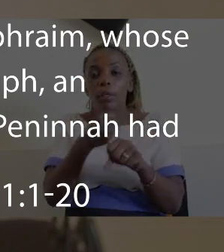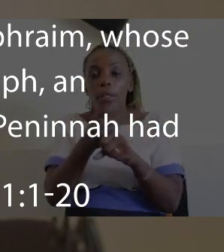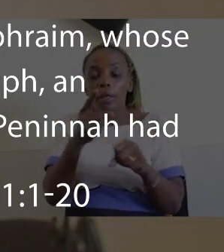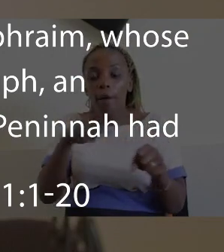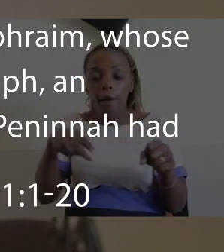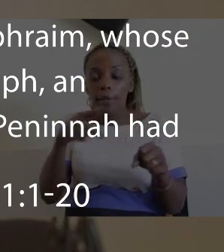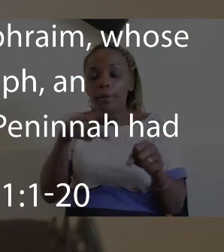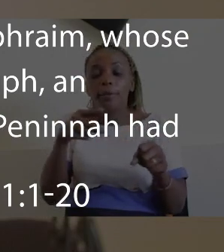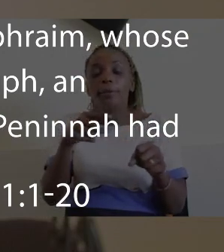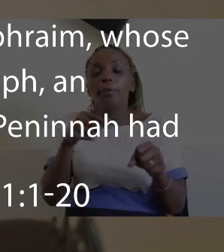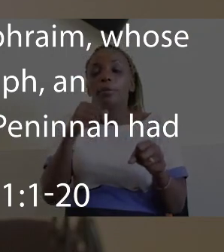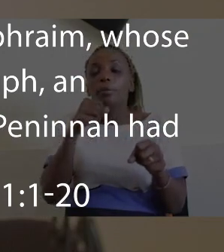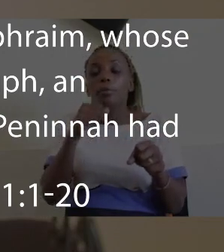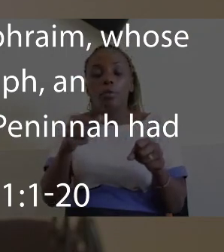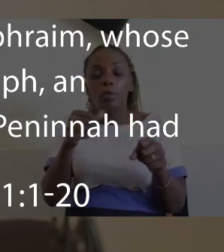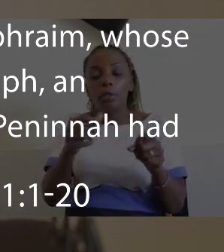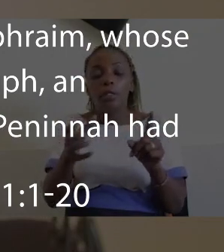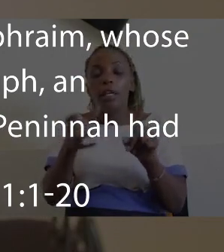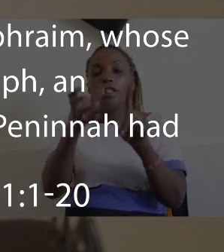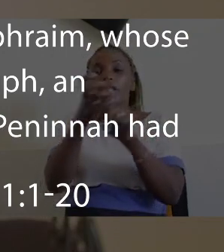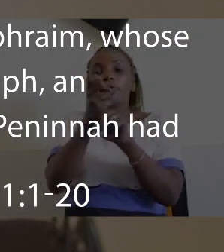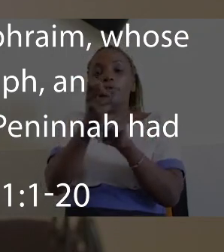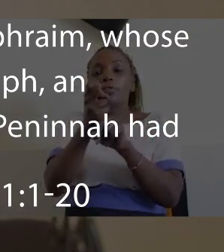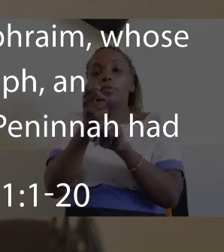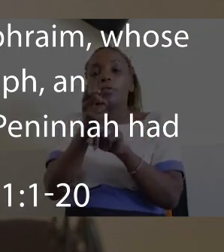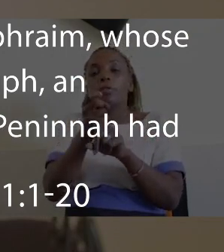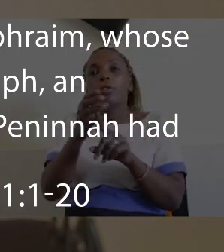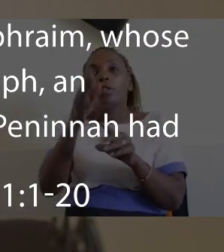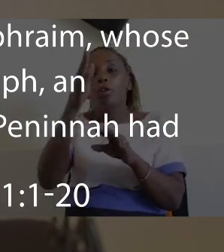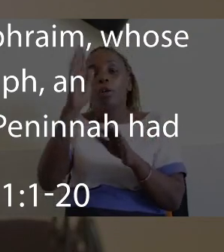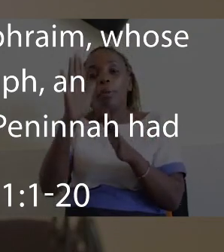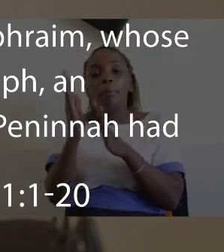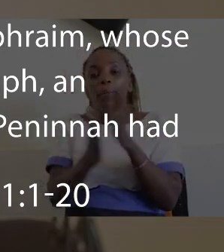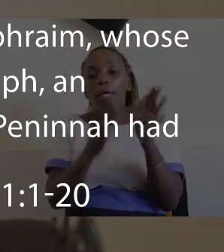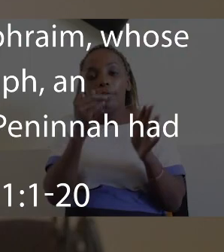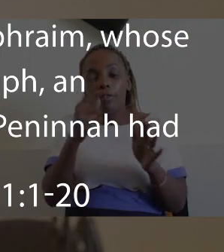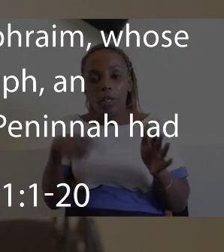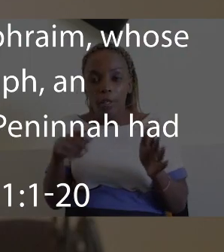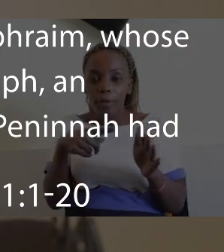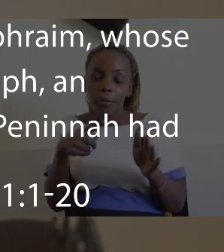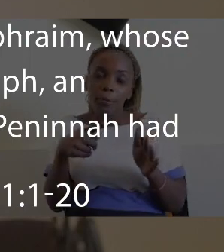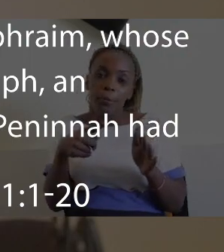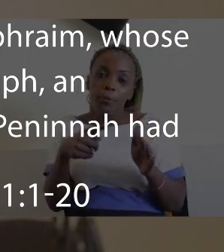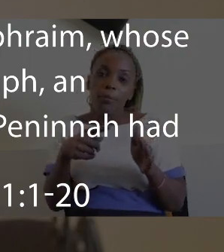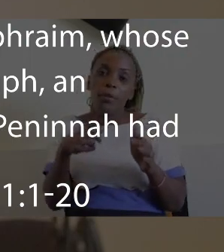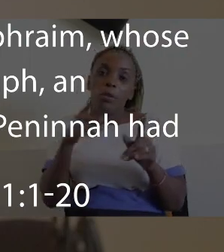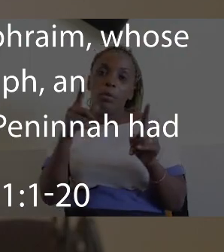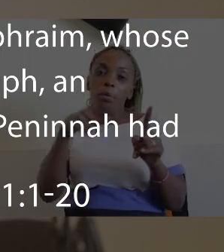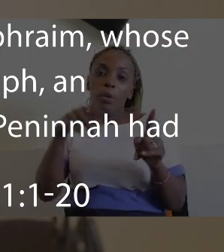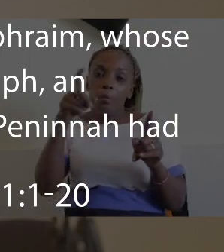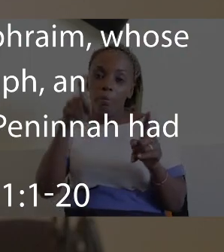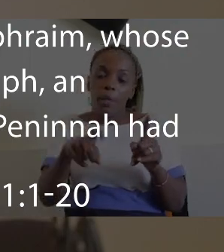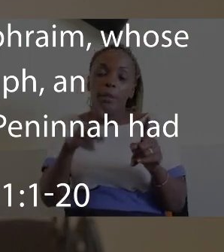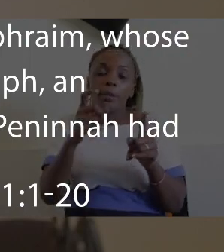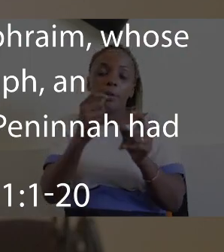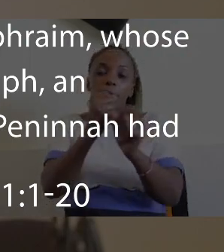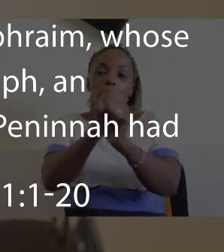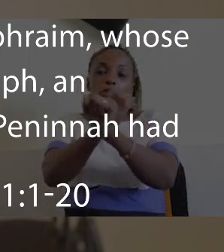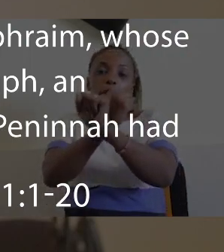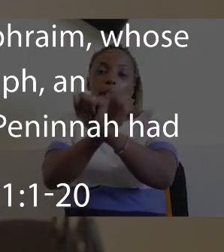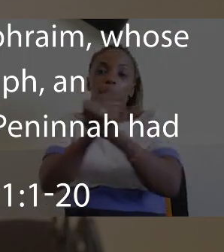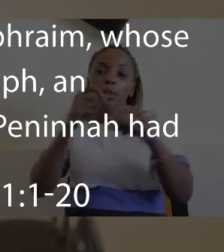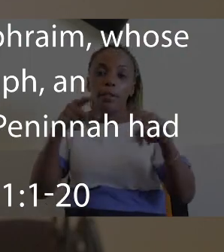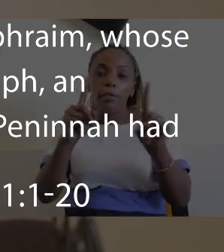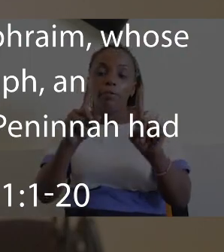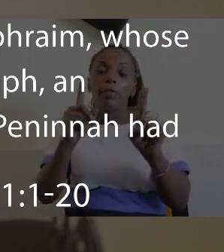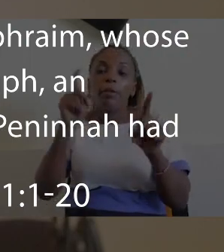us not to end up soaring and living and doing all that God has for us. And so we must guard against this